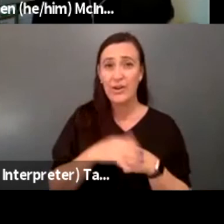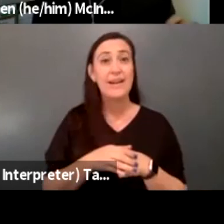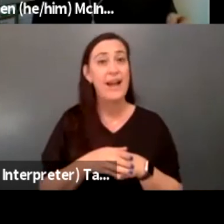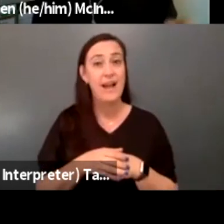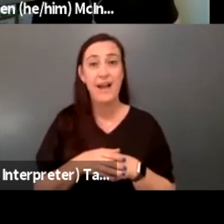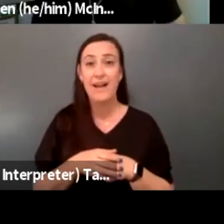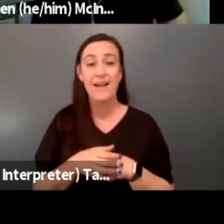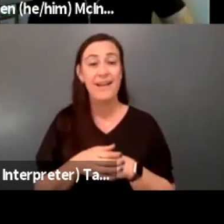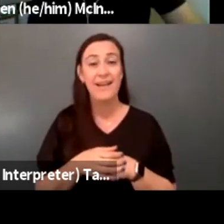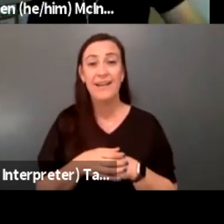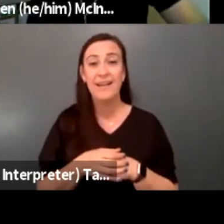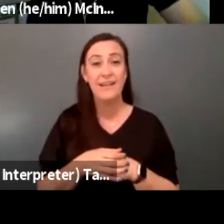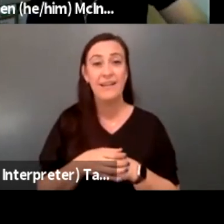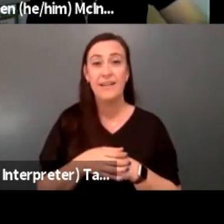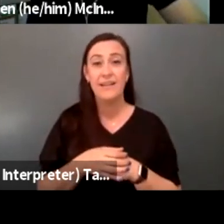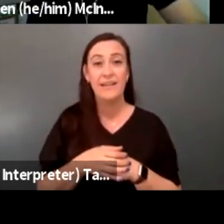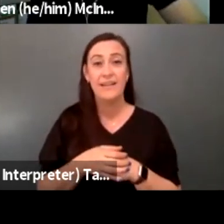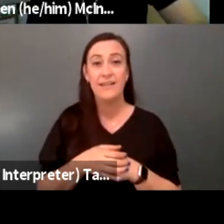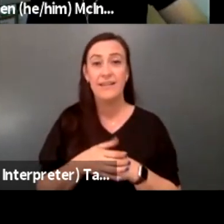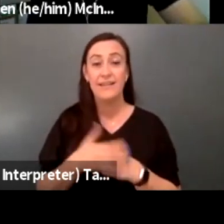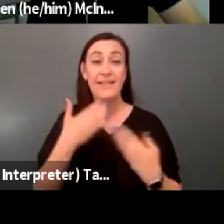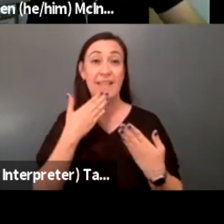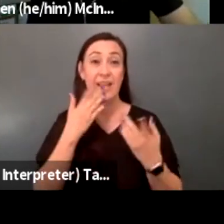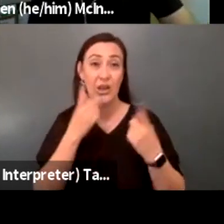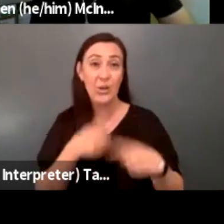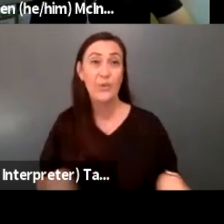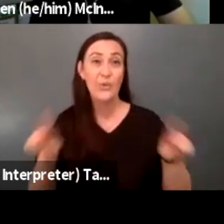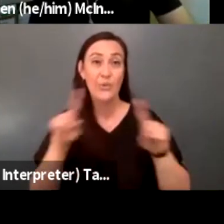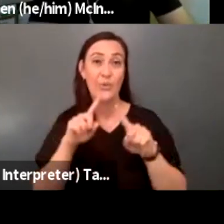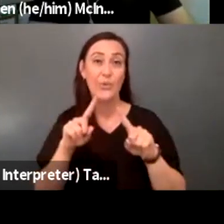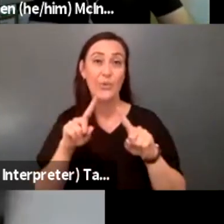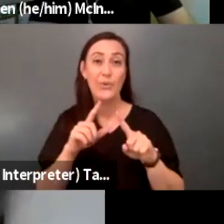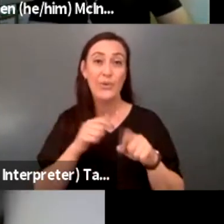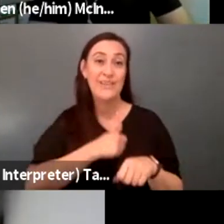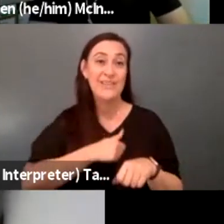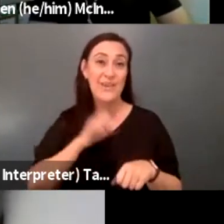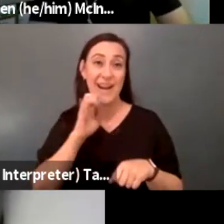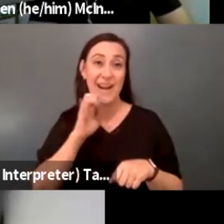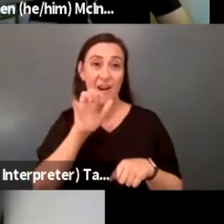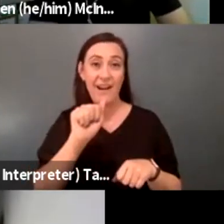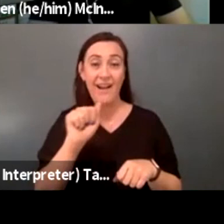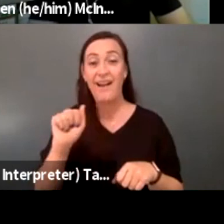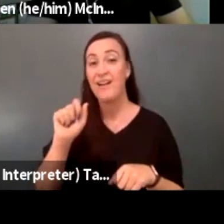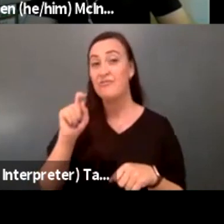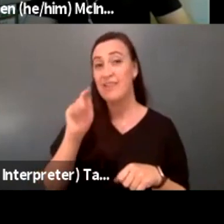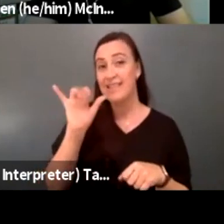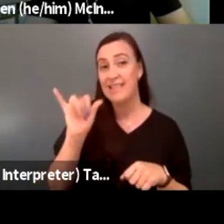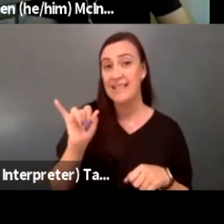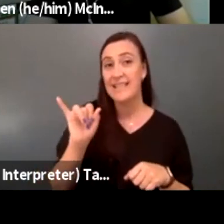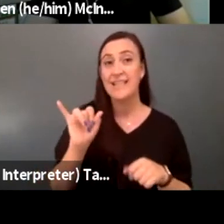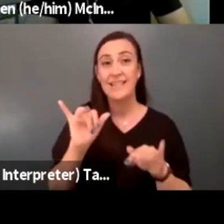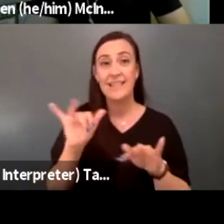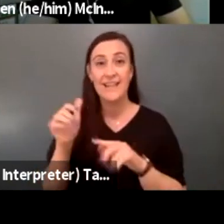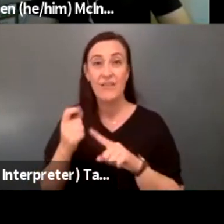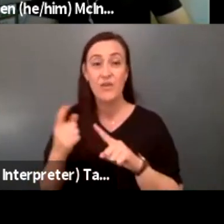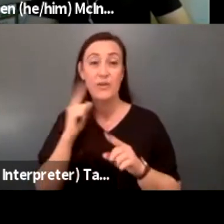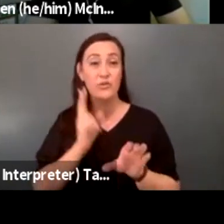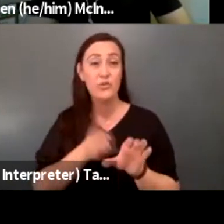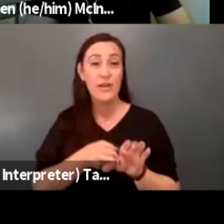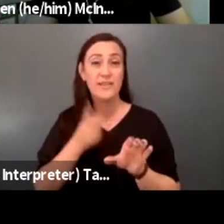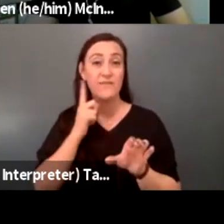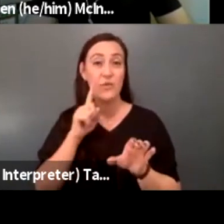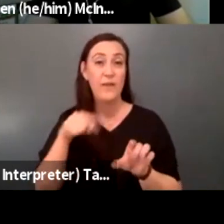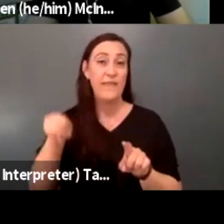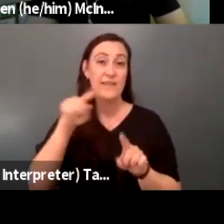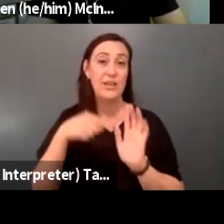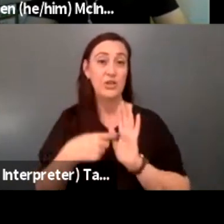are. Well, first off, thank you, Asari, Erica, Tracy, for joining us for this Show Your Face. And